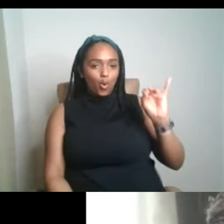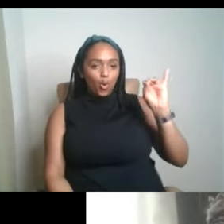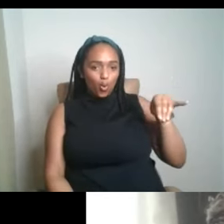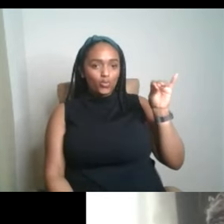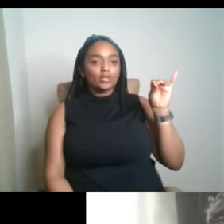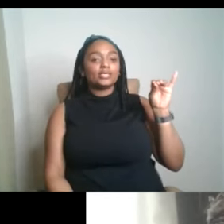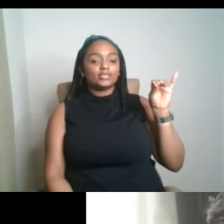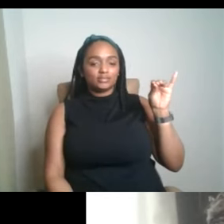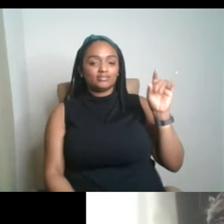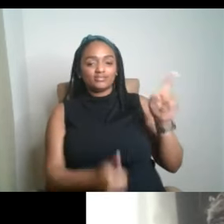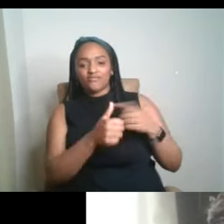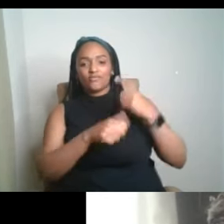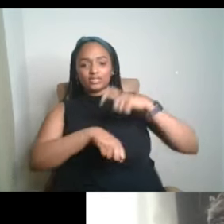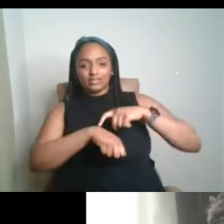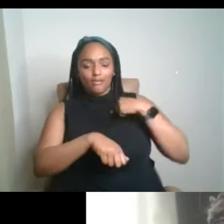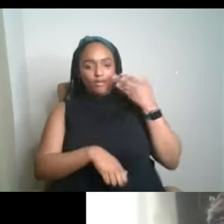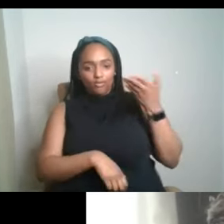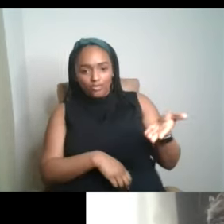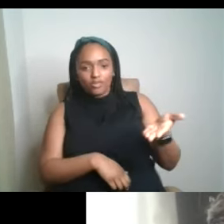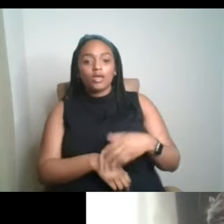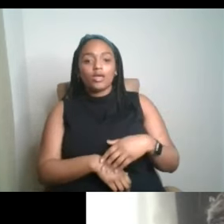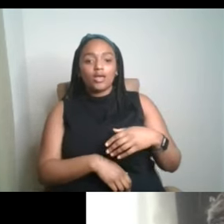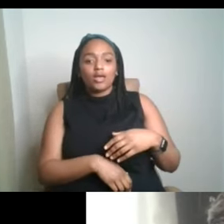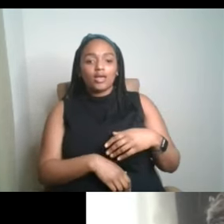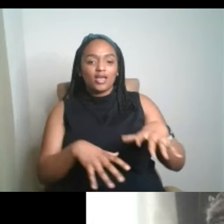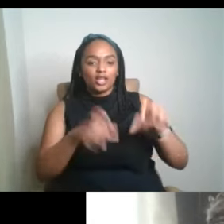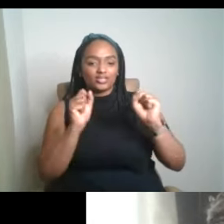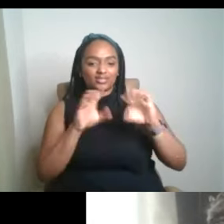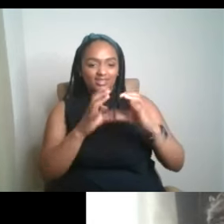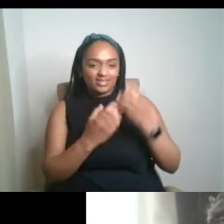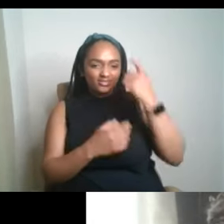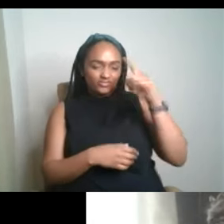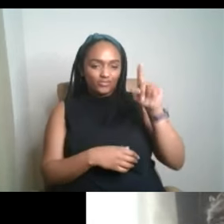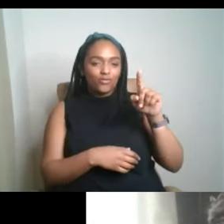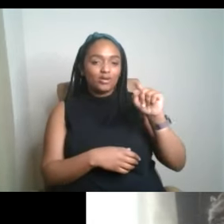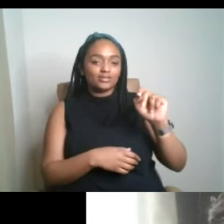The first time I was ever there, I took teddy bear classes, and I was like probably